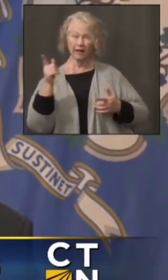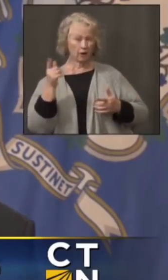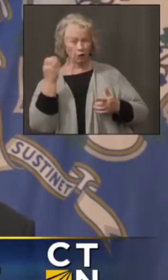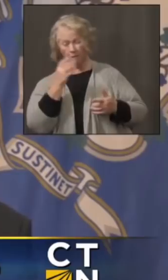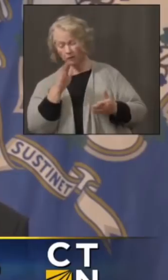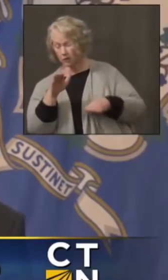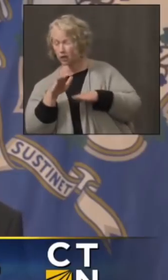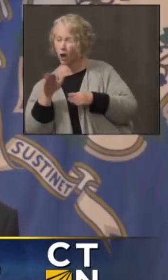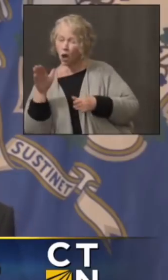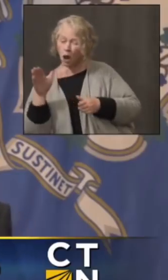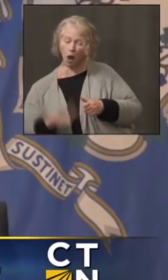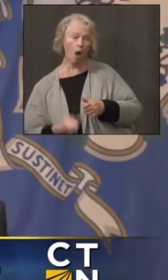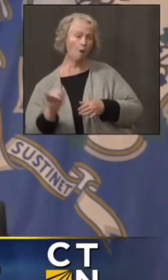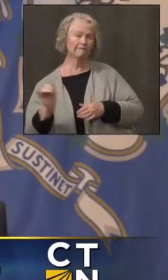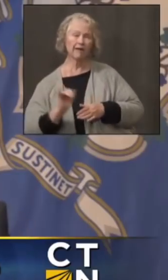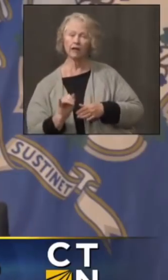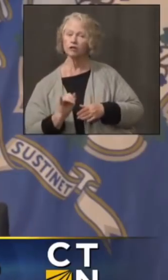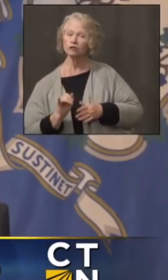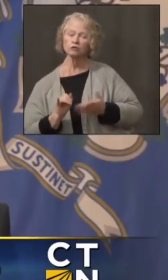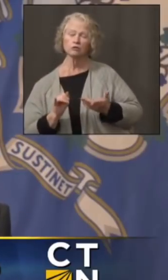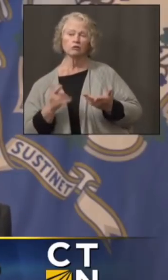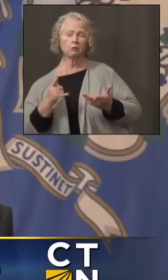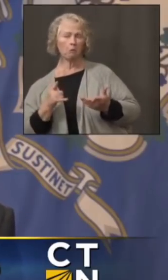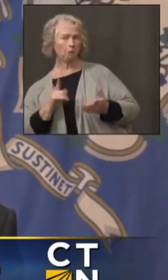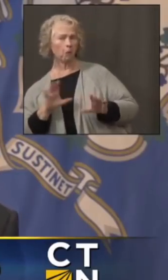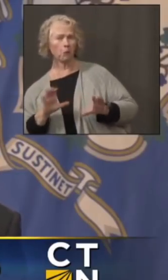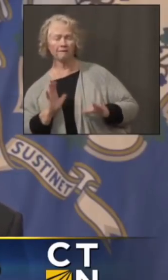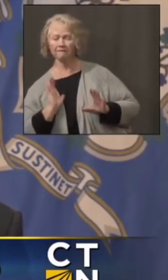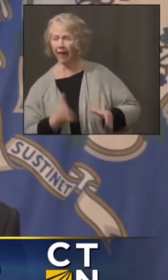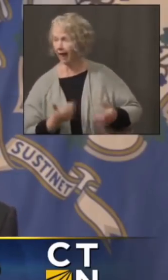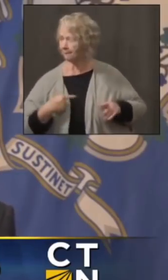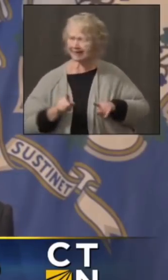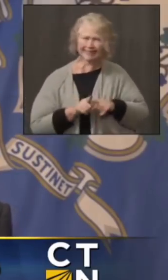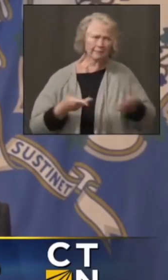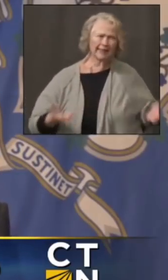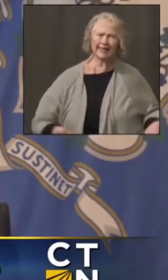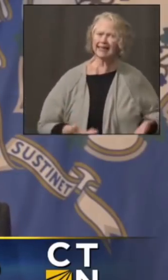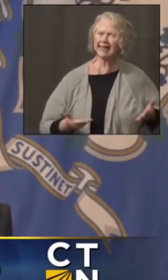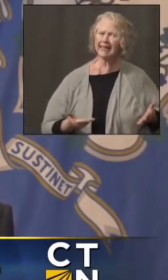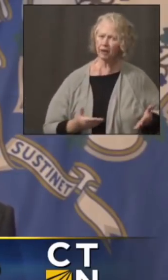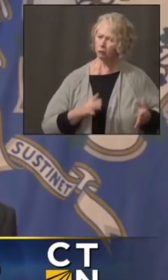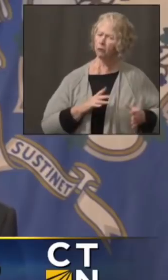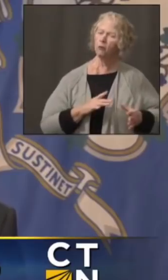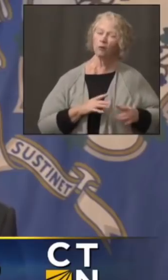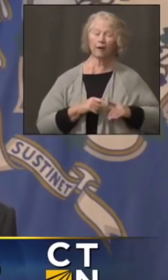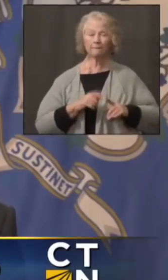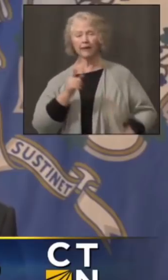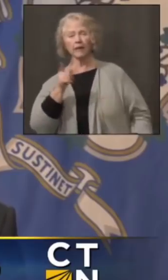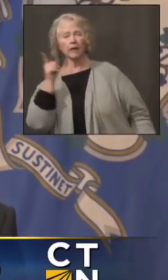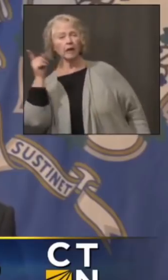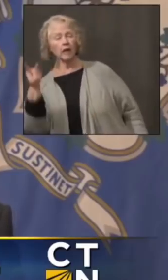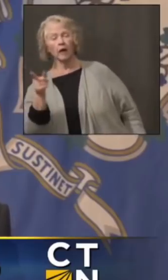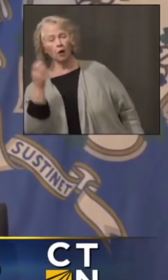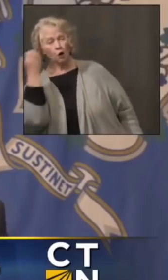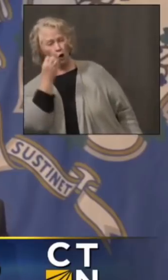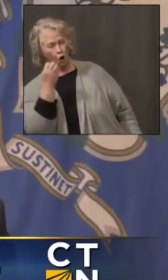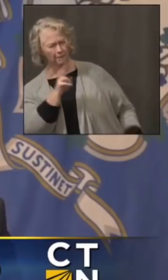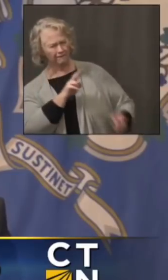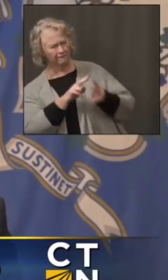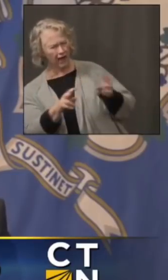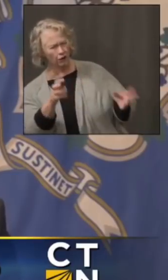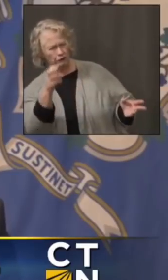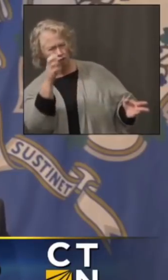even in places that, let's say, were a little hit or miss in the United States of America, but in Europe they were pretty strict on testing. They were pretty strict